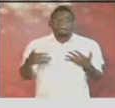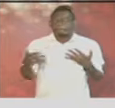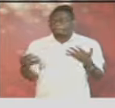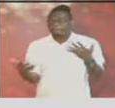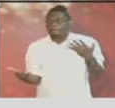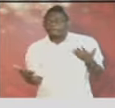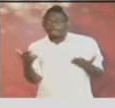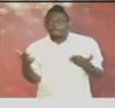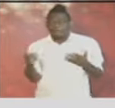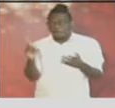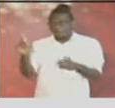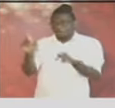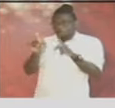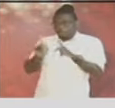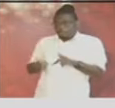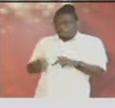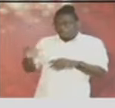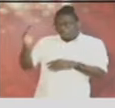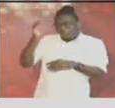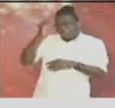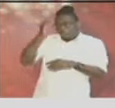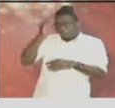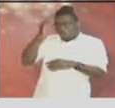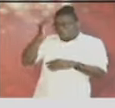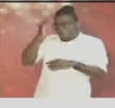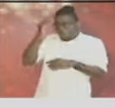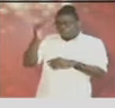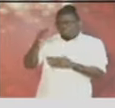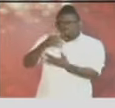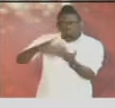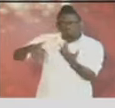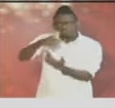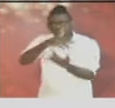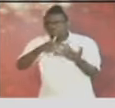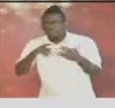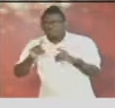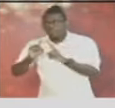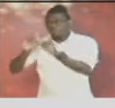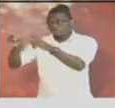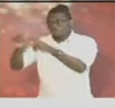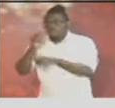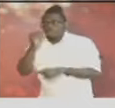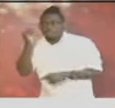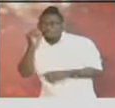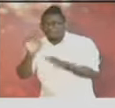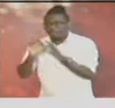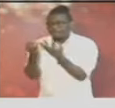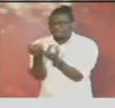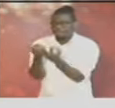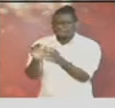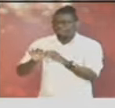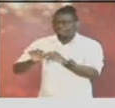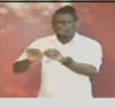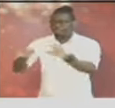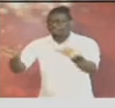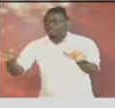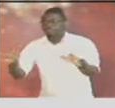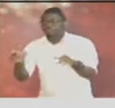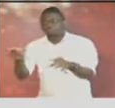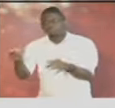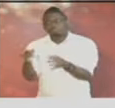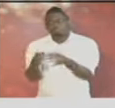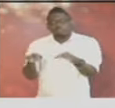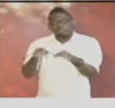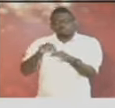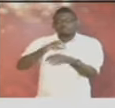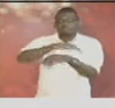in so doing, you may bring virus back home to your family. So we want to emphasize the importance of everyone following all of those